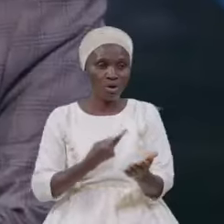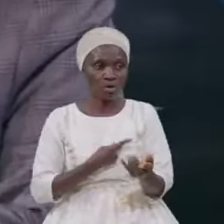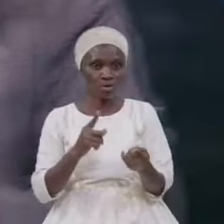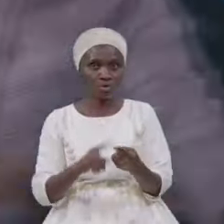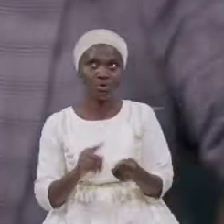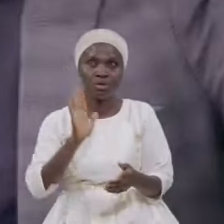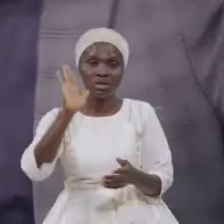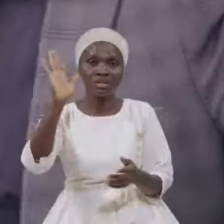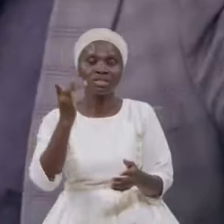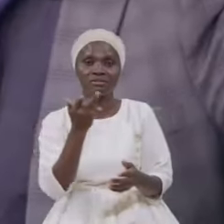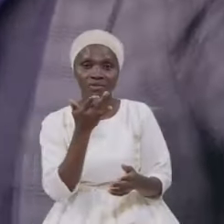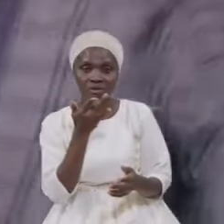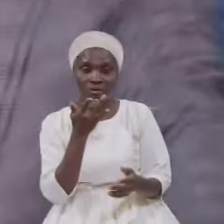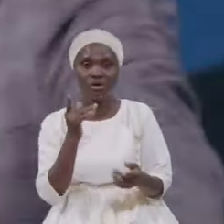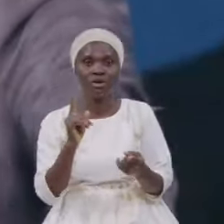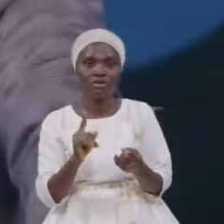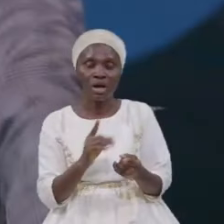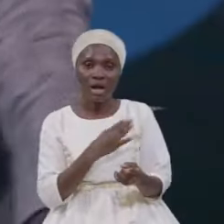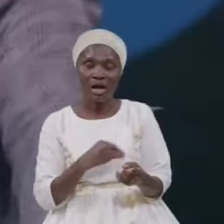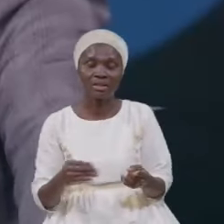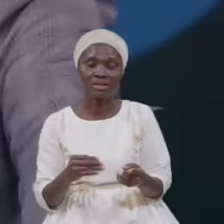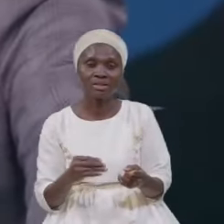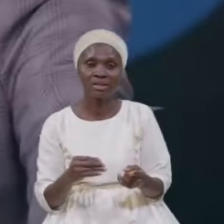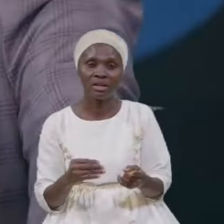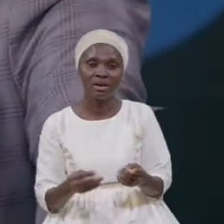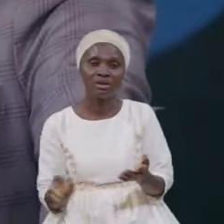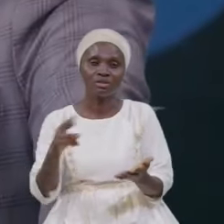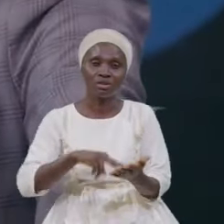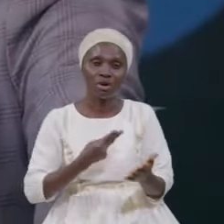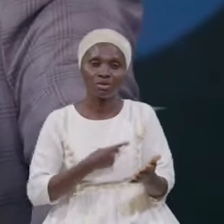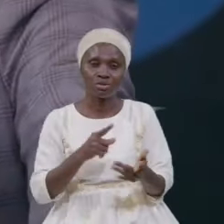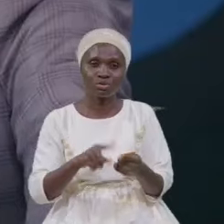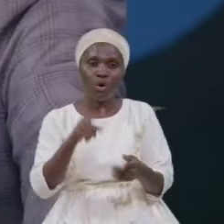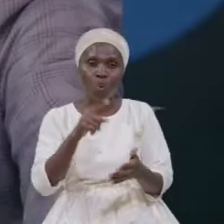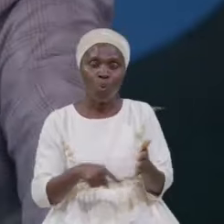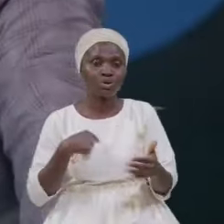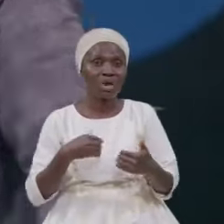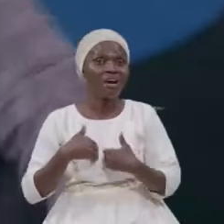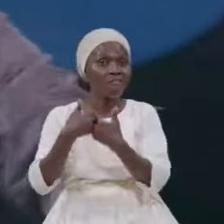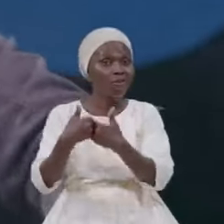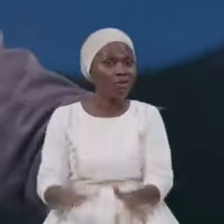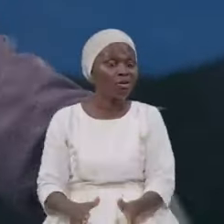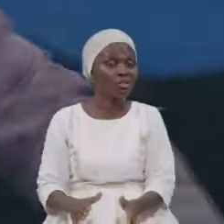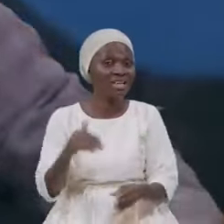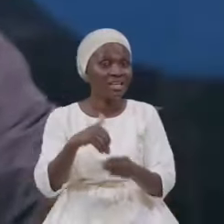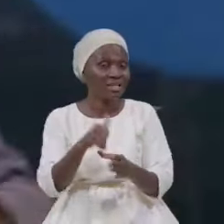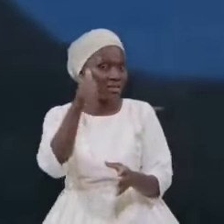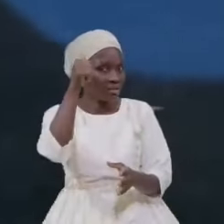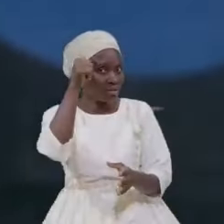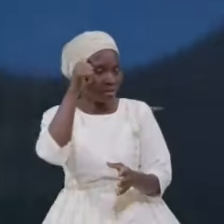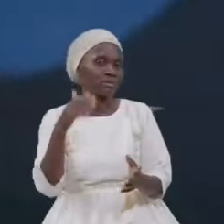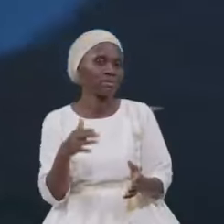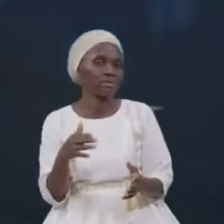us unto what we lost in Adam, the day of restoration. If